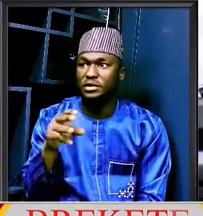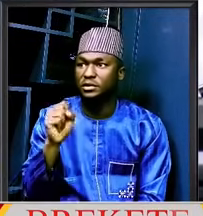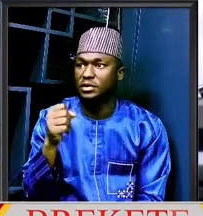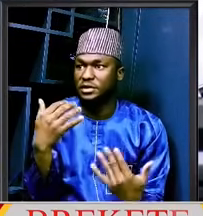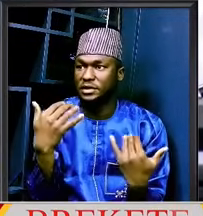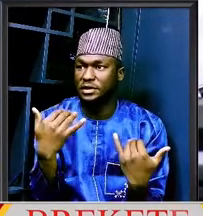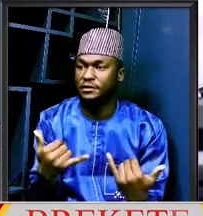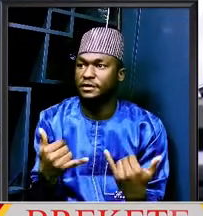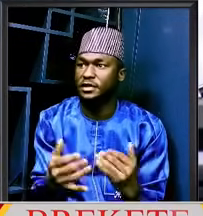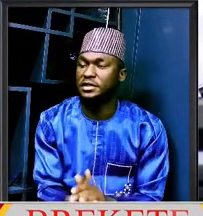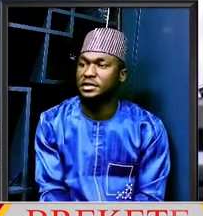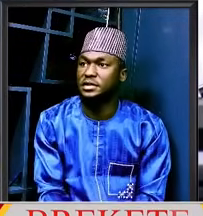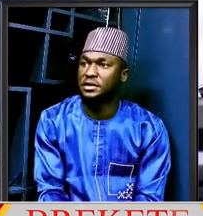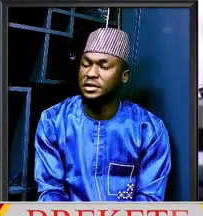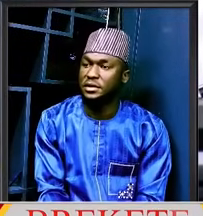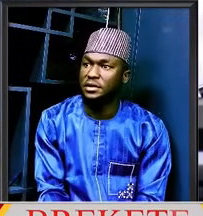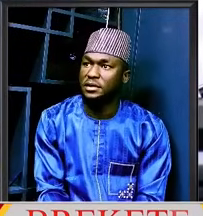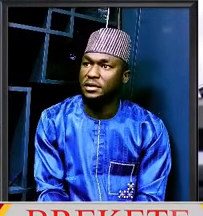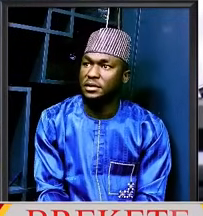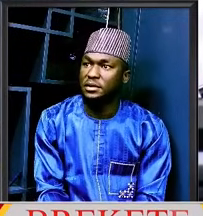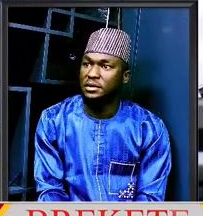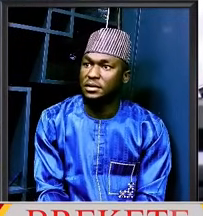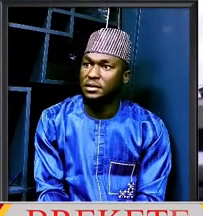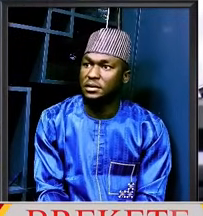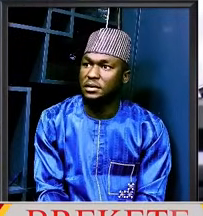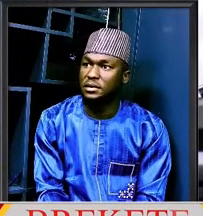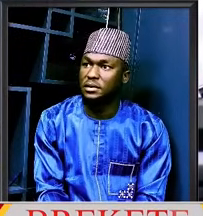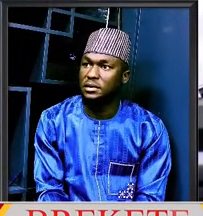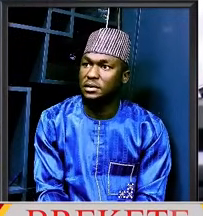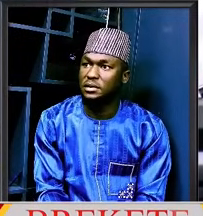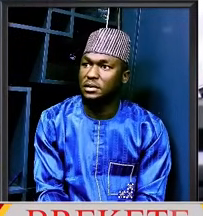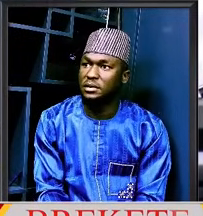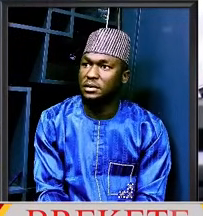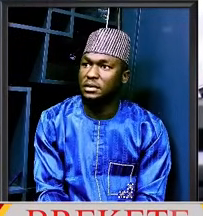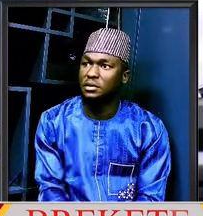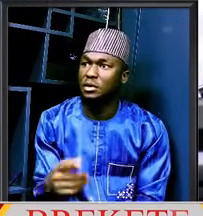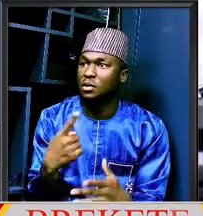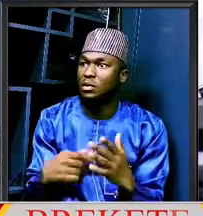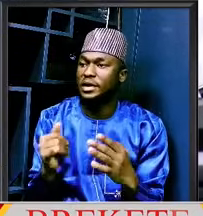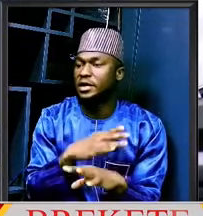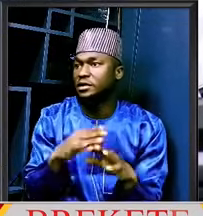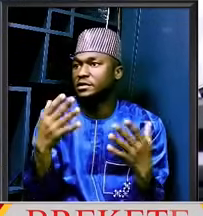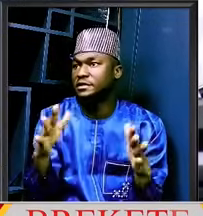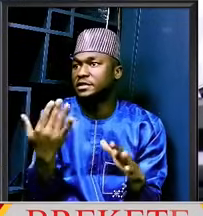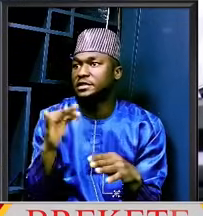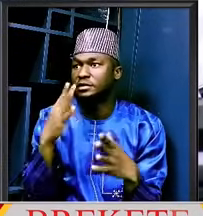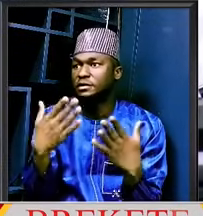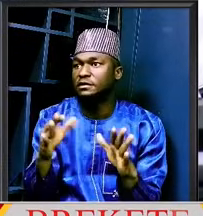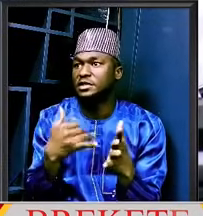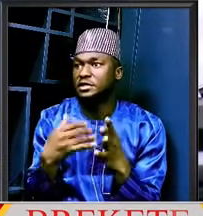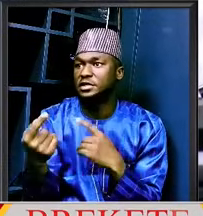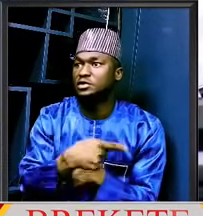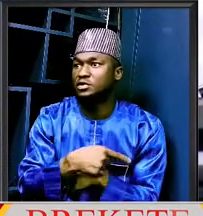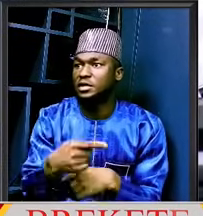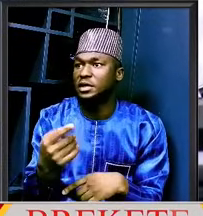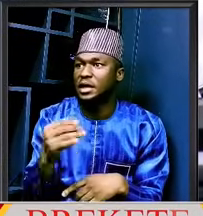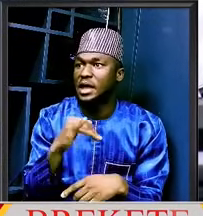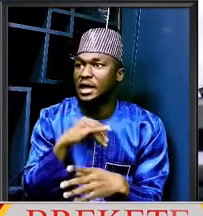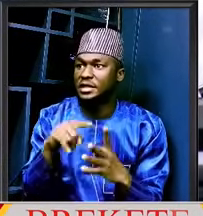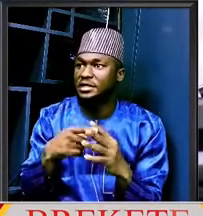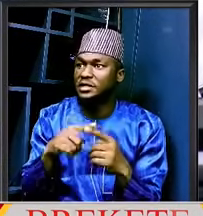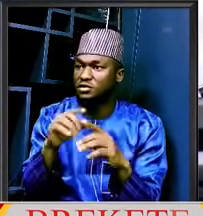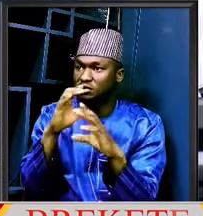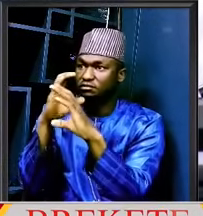first time, everybody was around. Mm-hmm. So what they couldn't finish, they'll finish it. So I just started recording